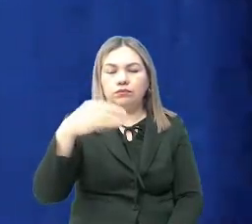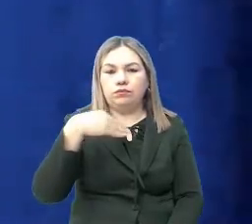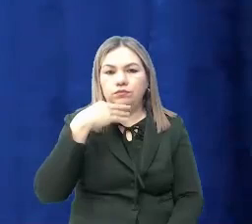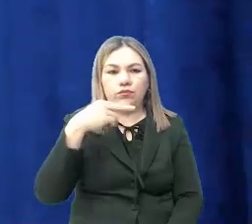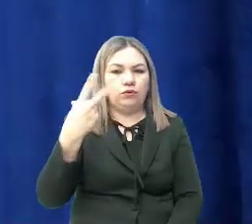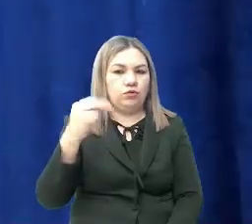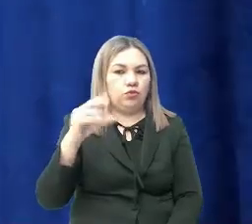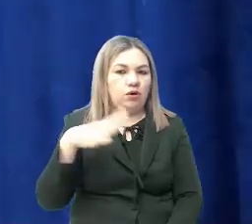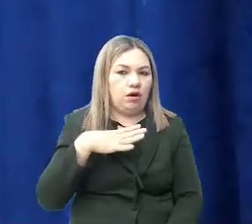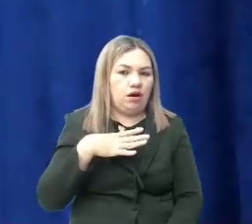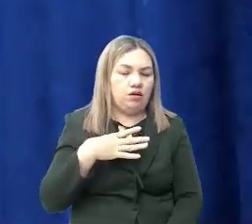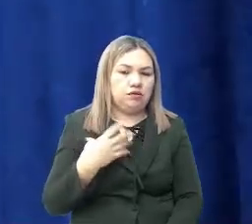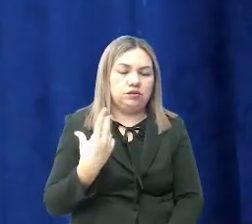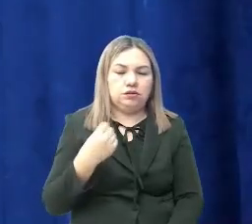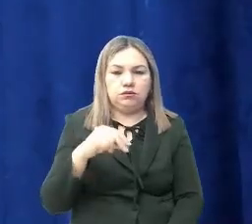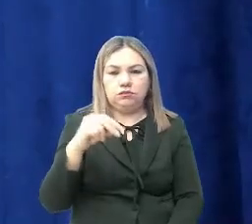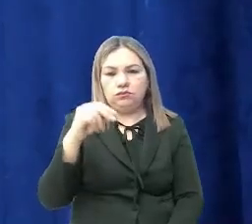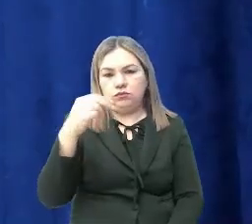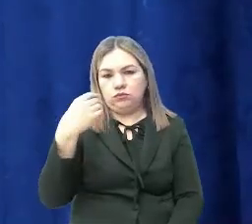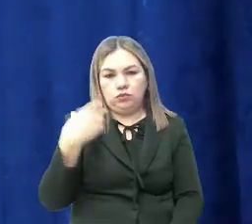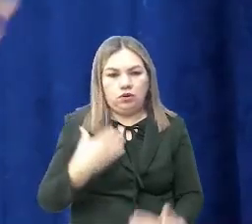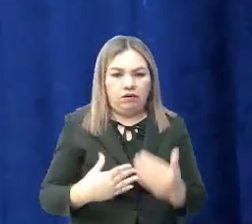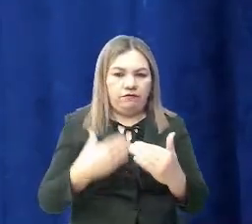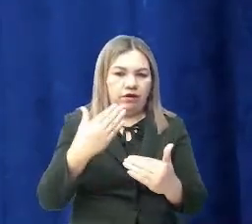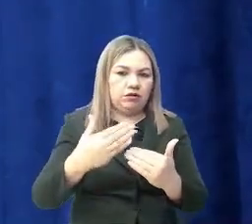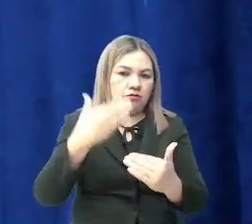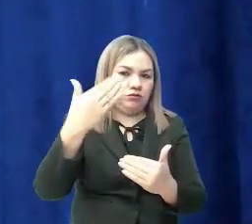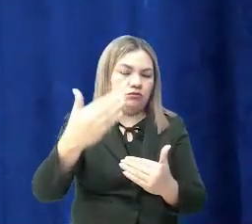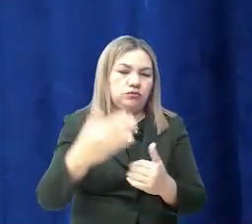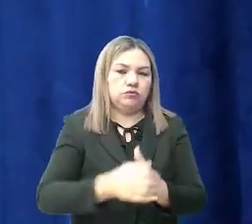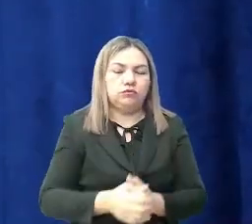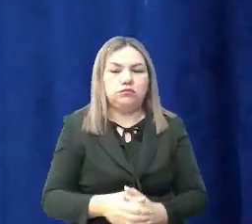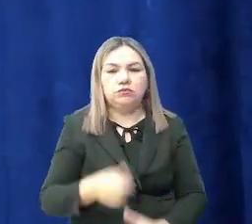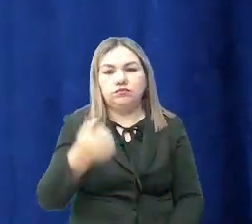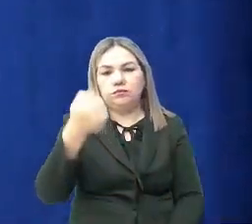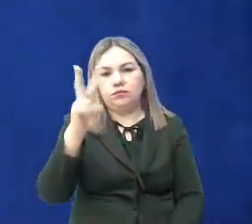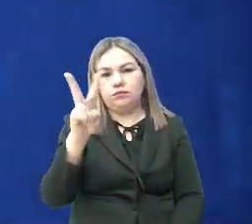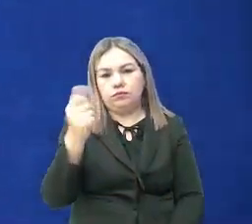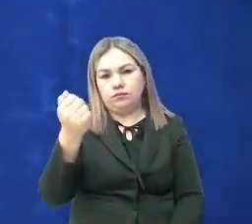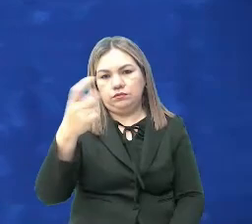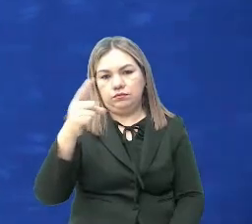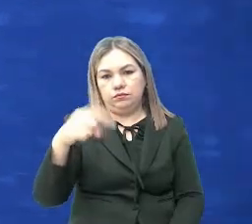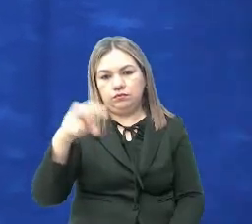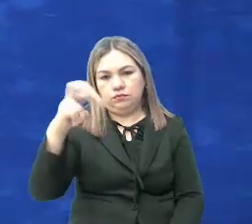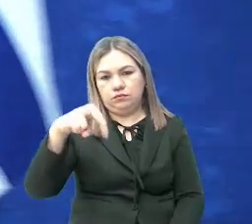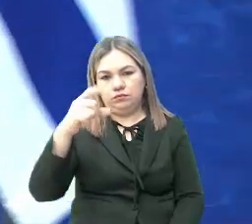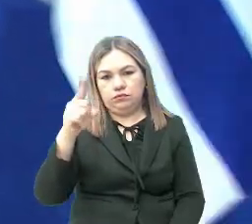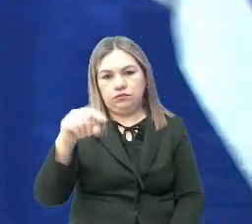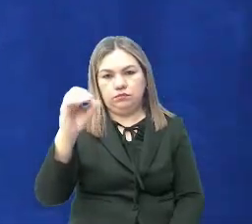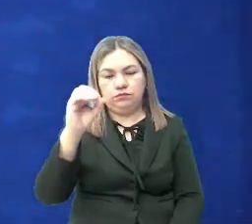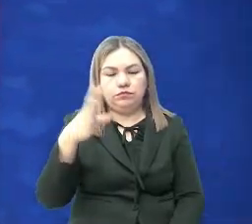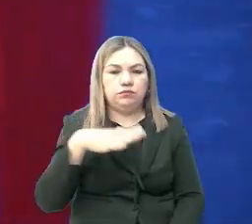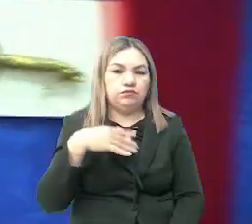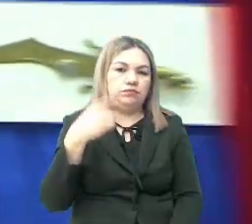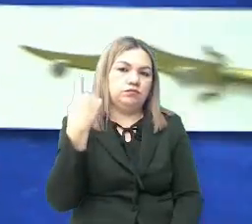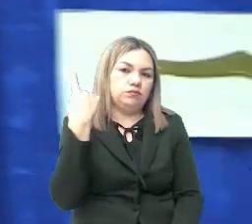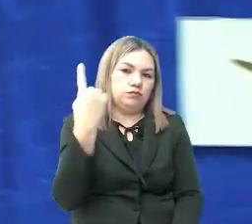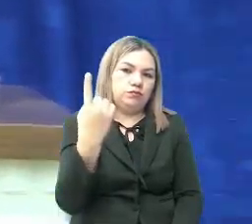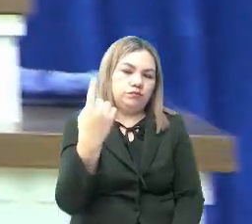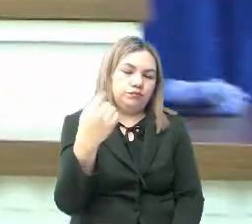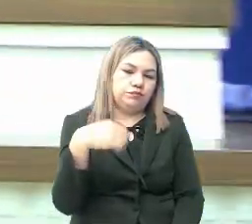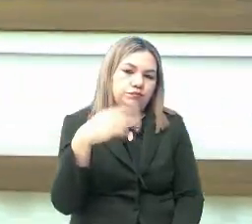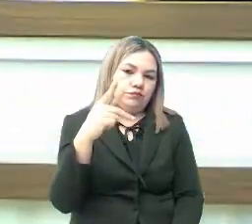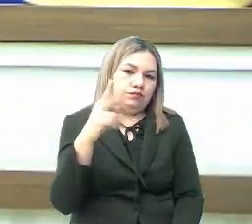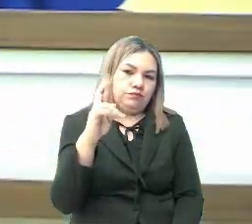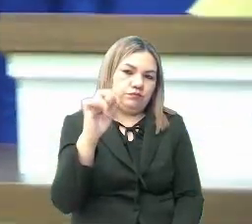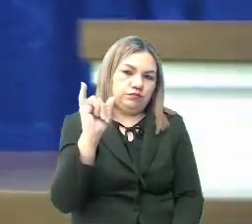This will be the answer of, I can't, there isn't, there is no. Because there's a principality, there's a ruler.